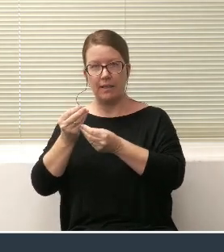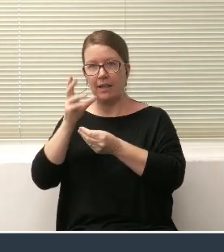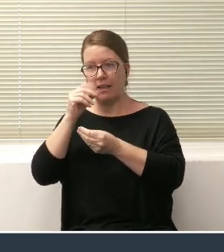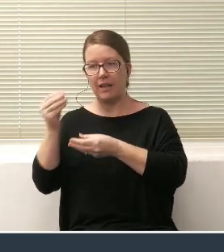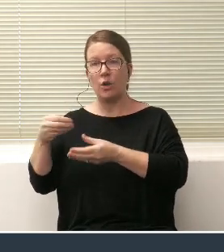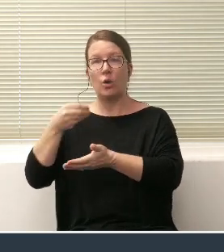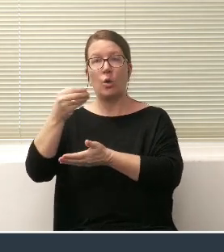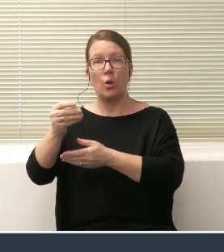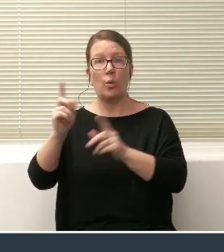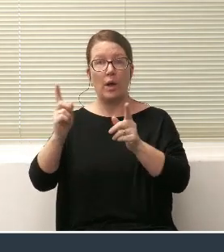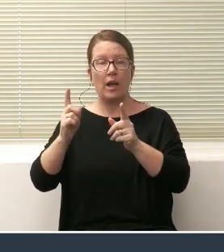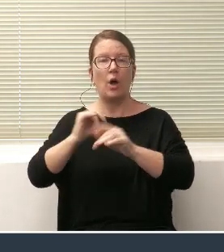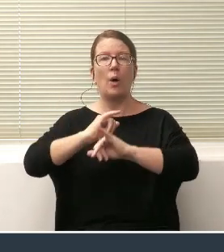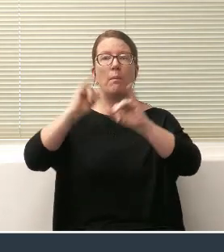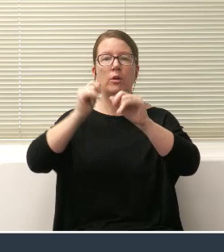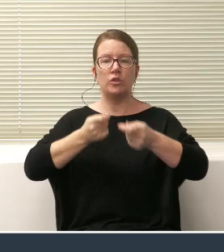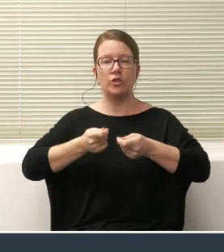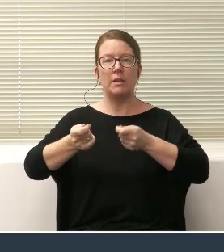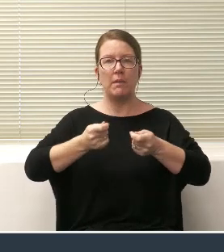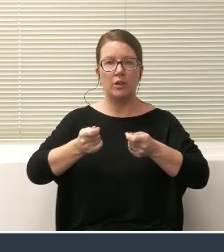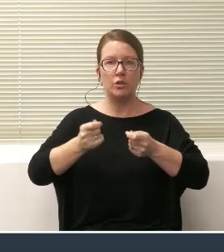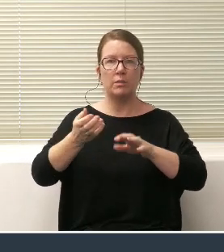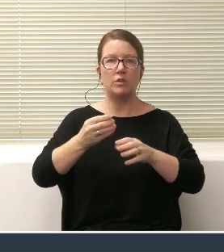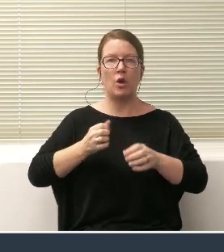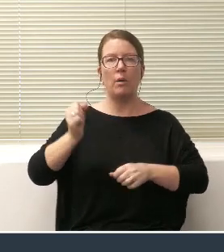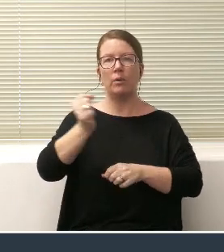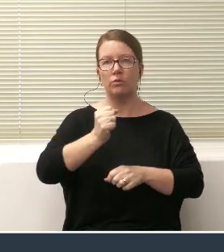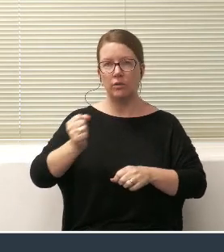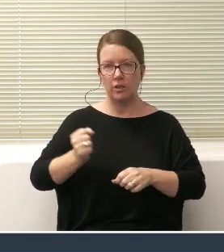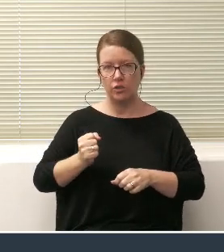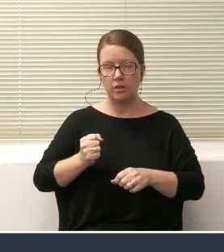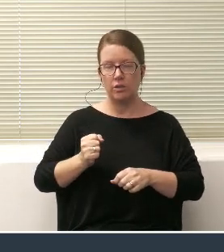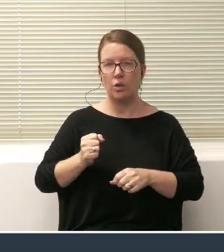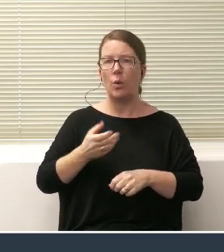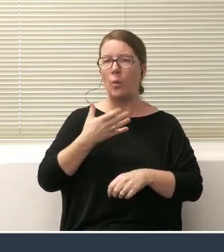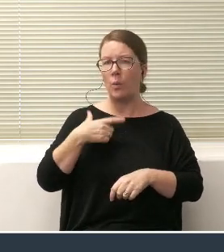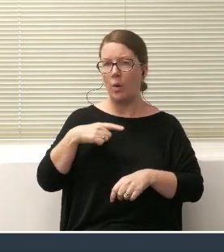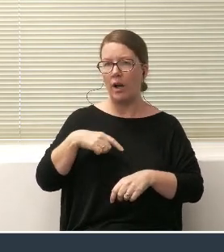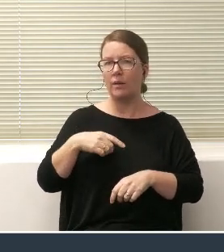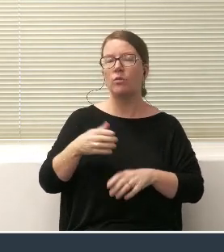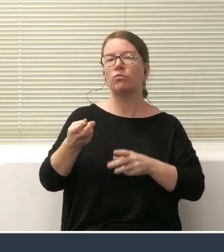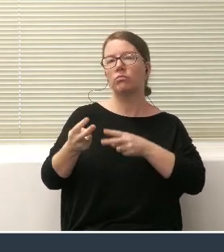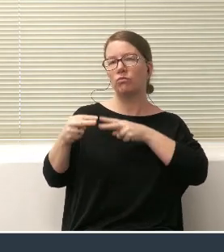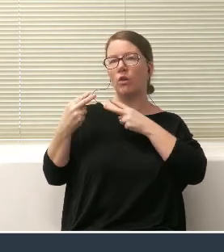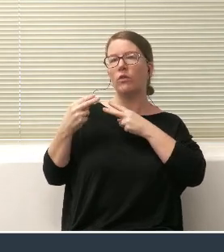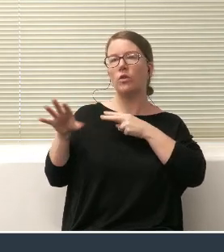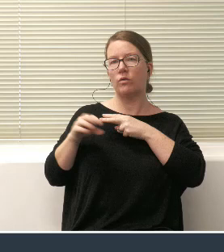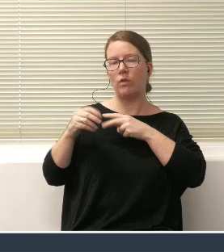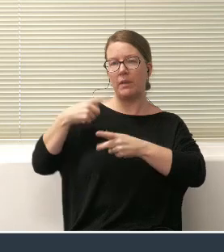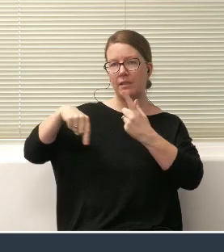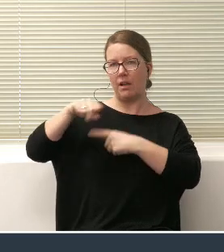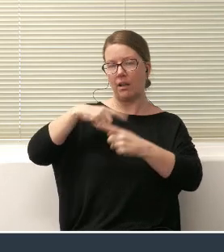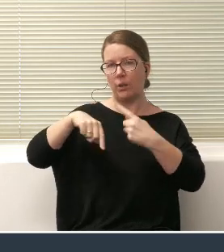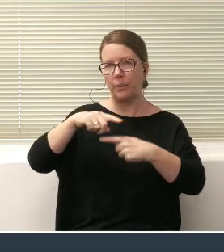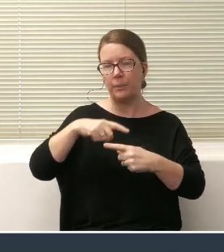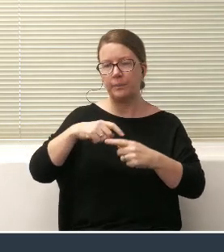emergency management operations, staff training materials, etc., based on the reviews that we've had post-Cyclone Gabrielle. And then